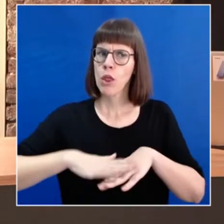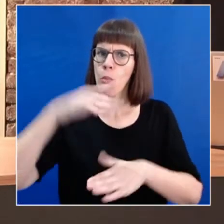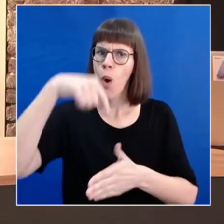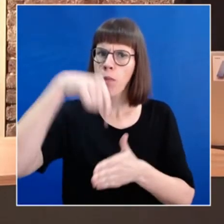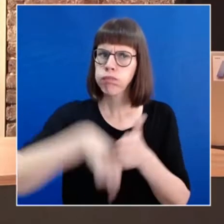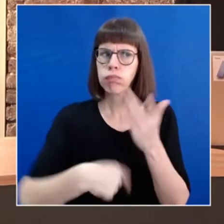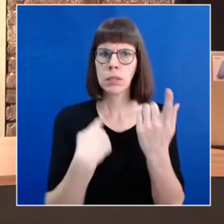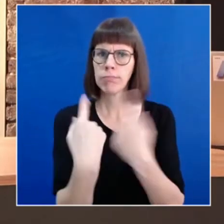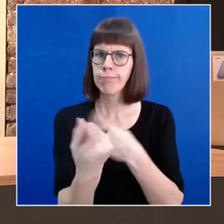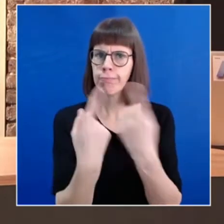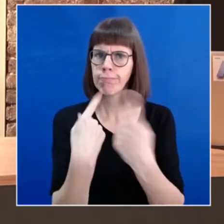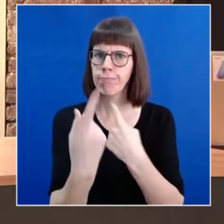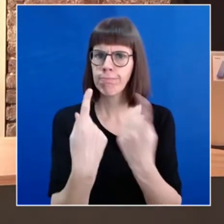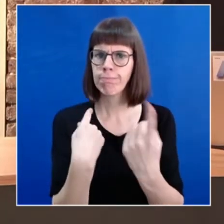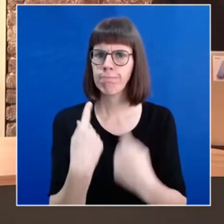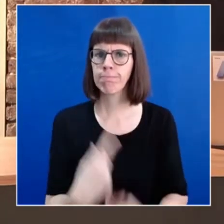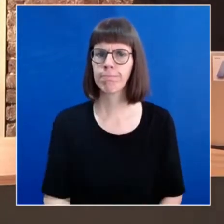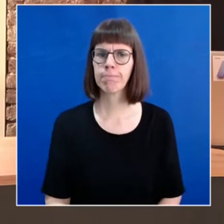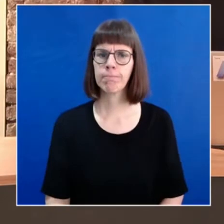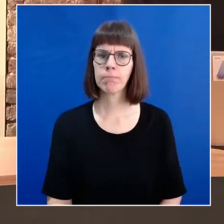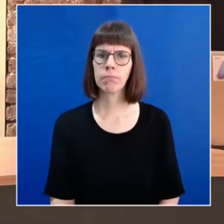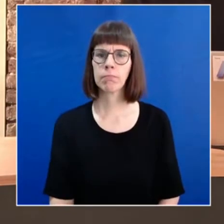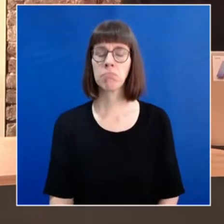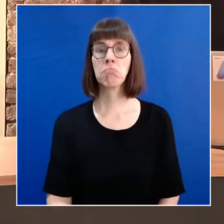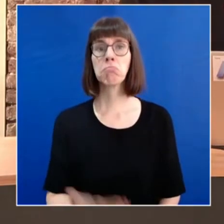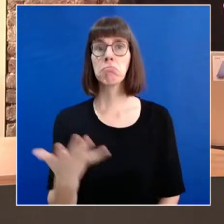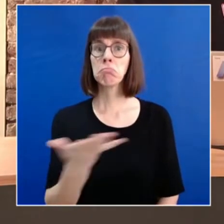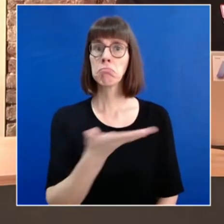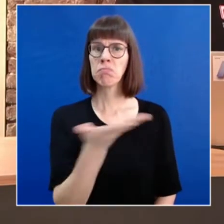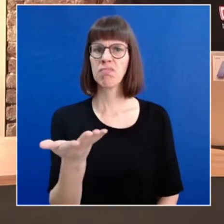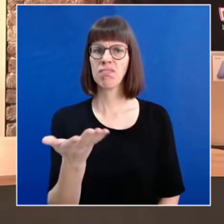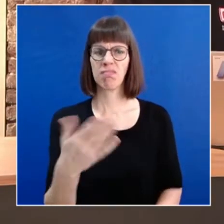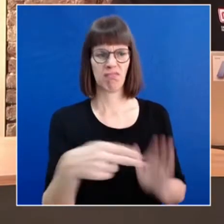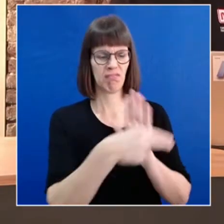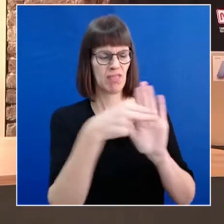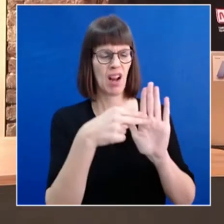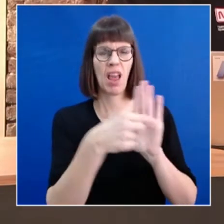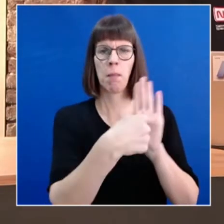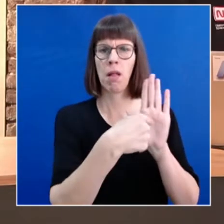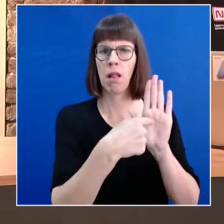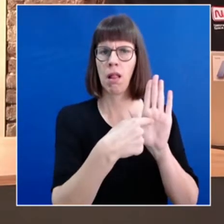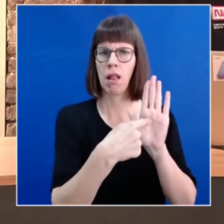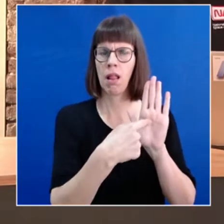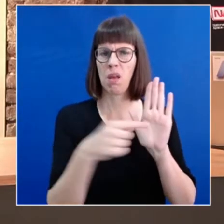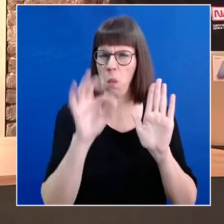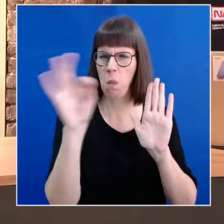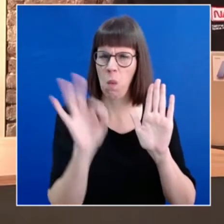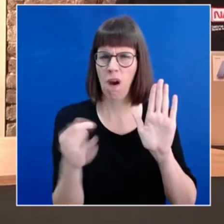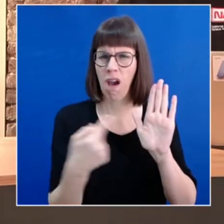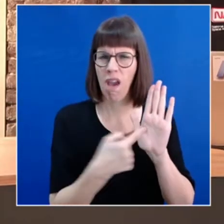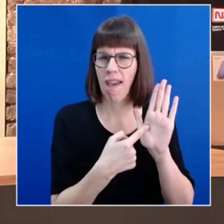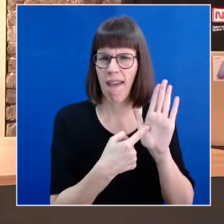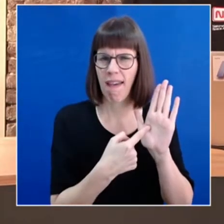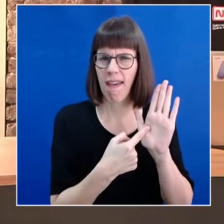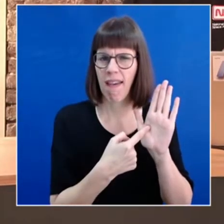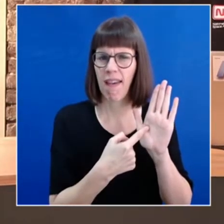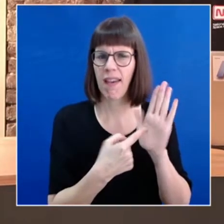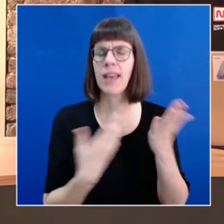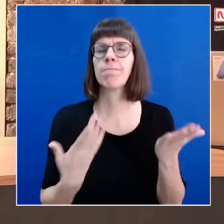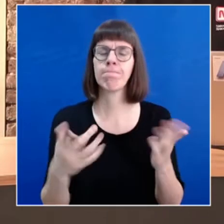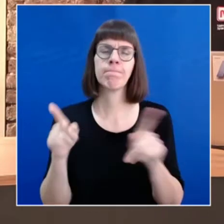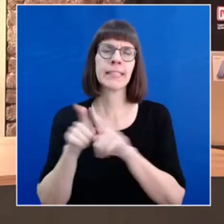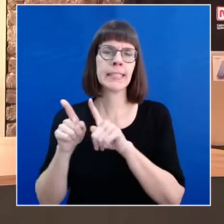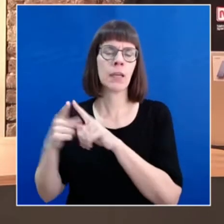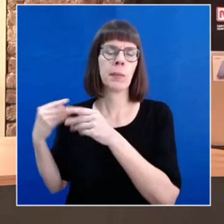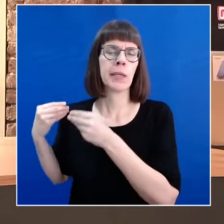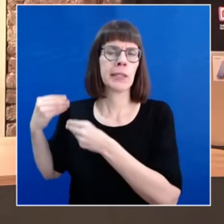to ask about why do we have this? How did we come to so far? So it is kind of legacy, but